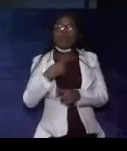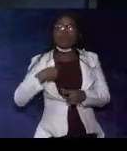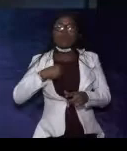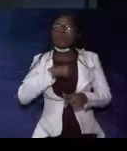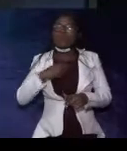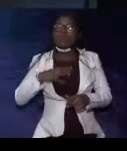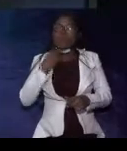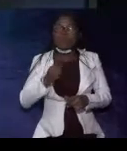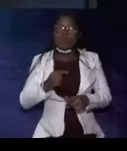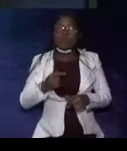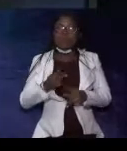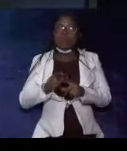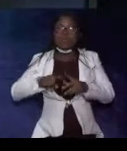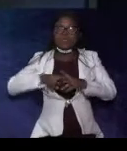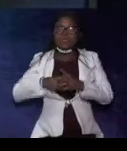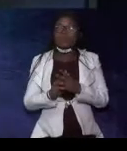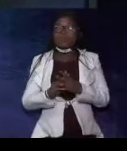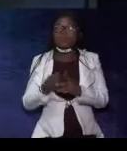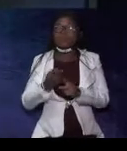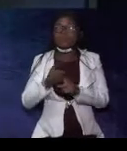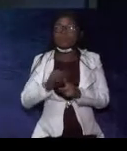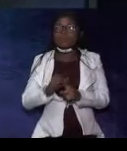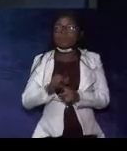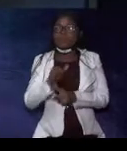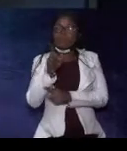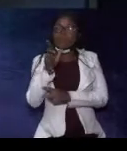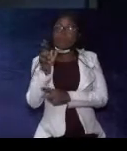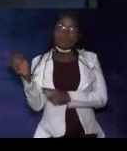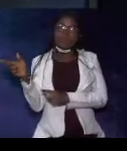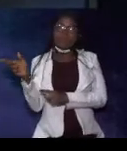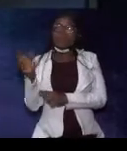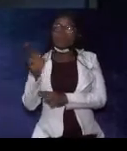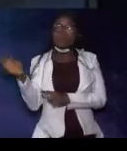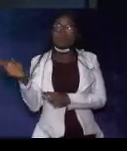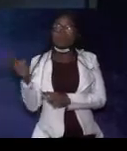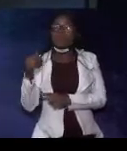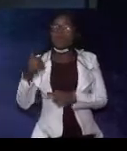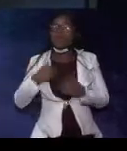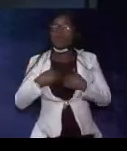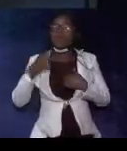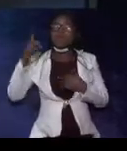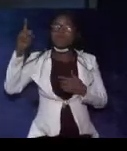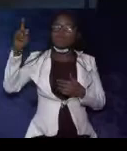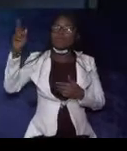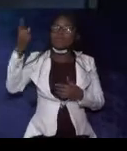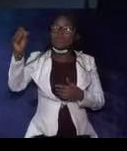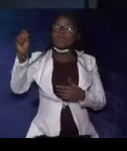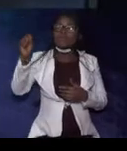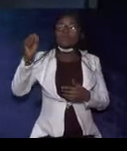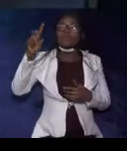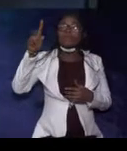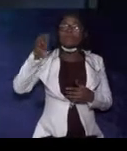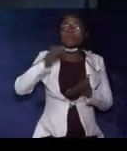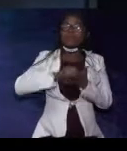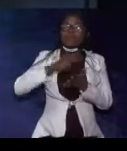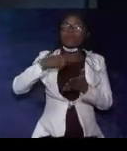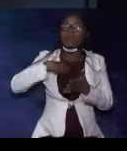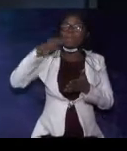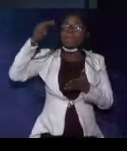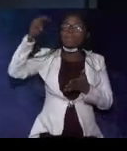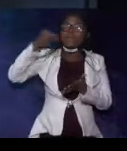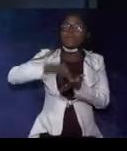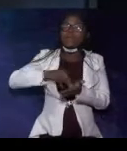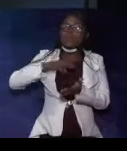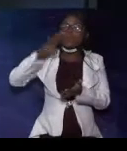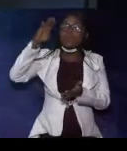or from the right? Good job, you. We start naming ones from the right. So you build houses. So we have ones, then we have thousands, then we